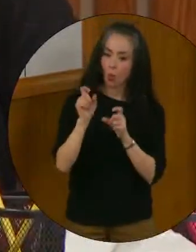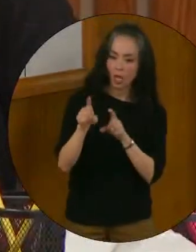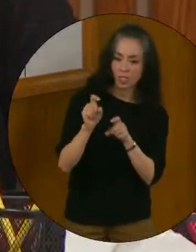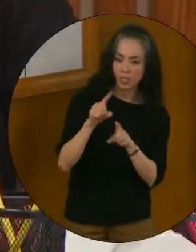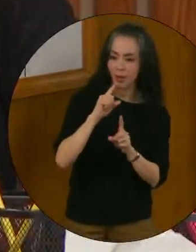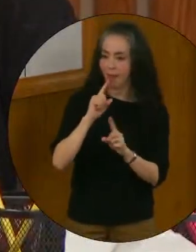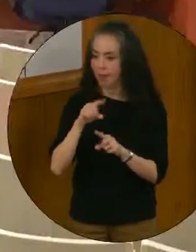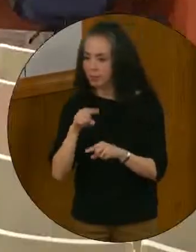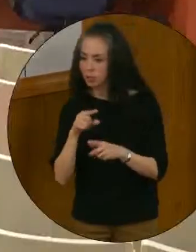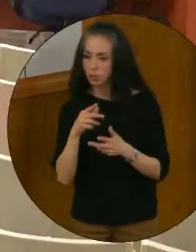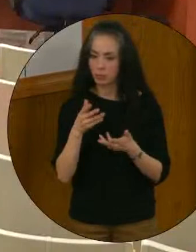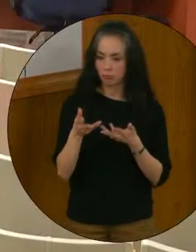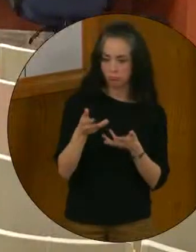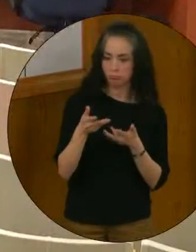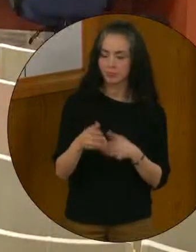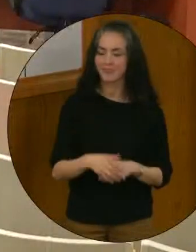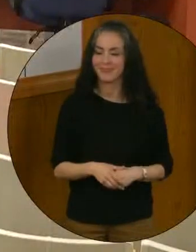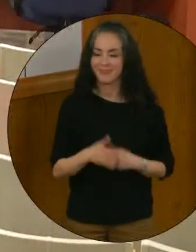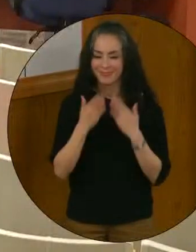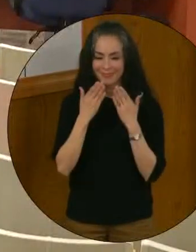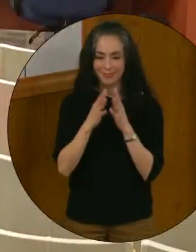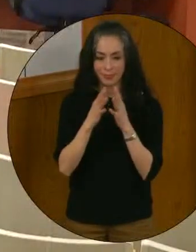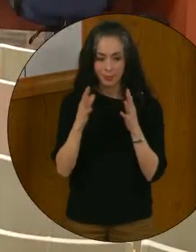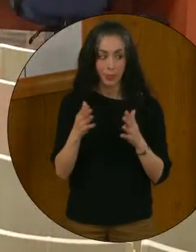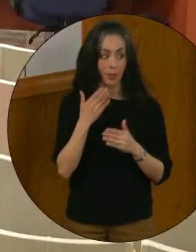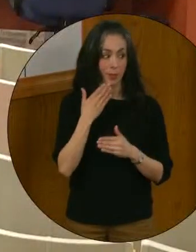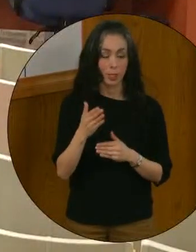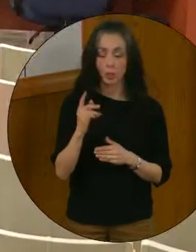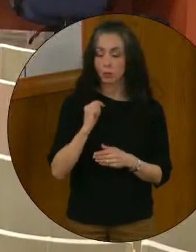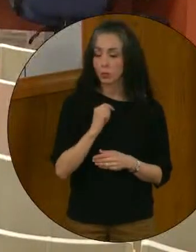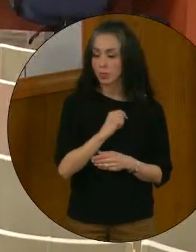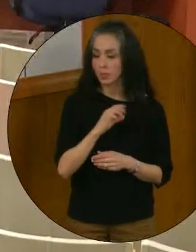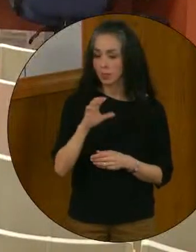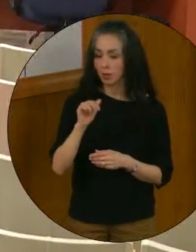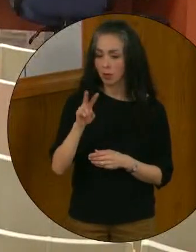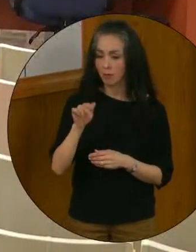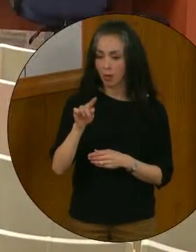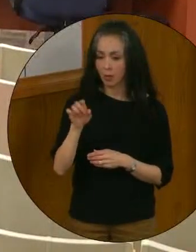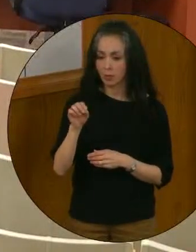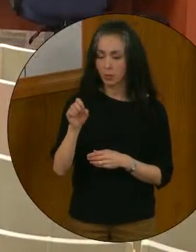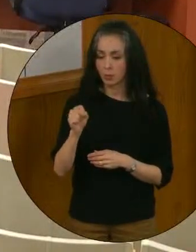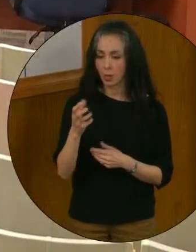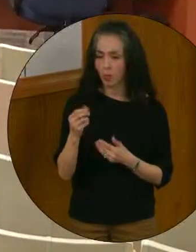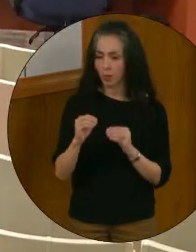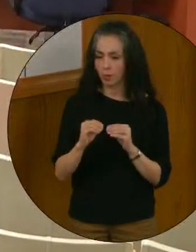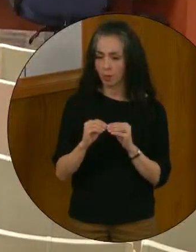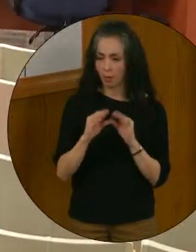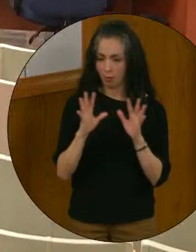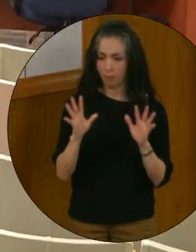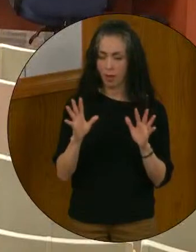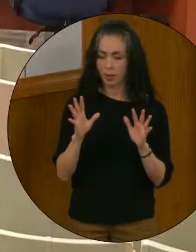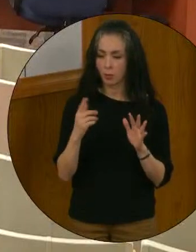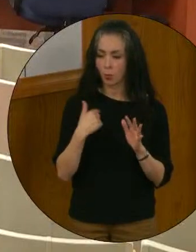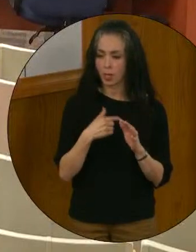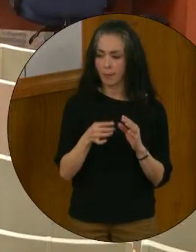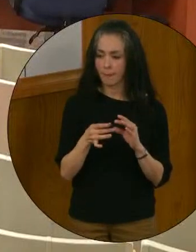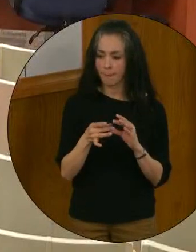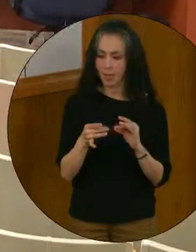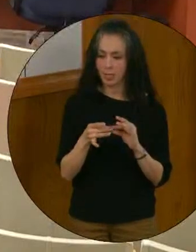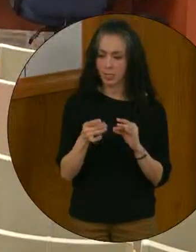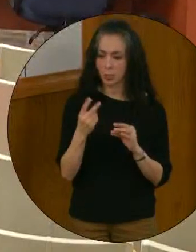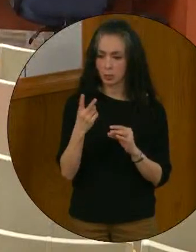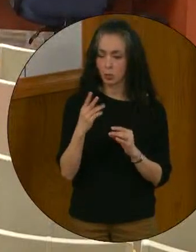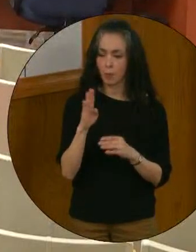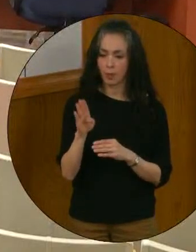much, Dr. Rafalski. Thank you, Trustee Cavazos. I have a point of clarification. We mentioned the $2